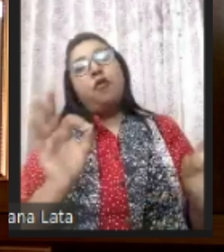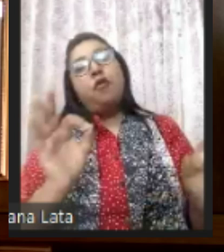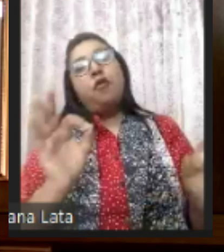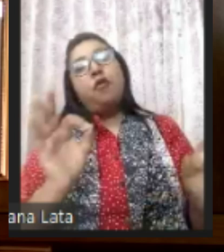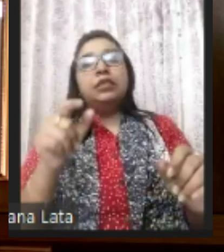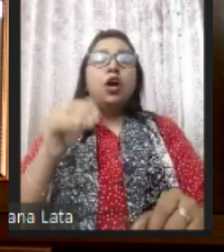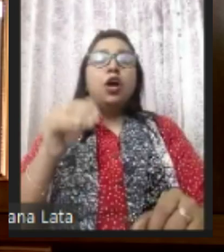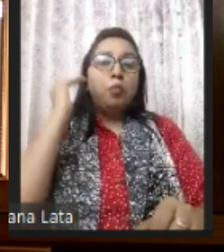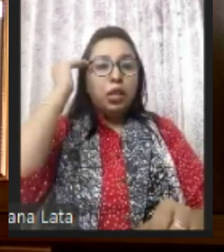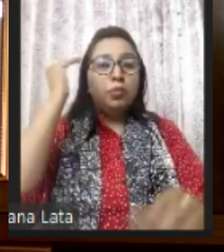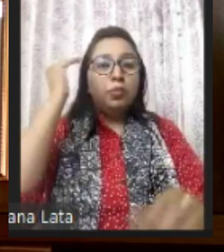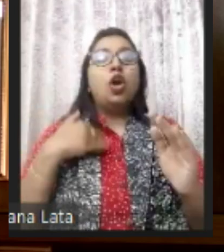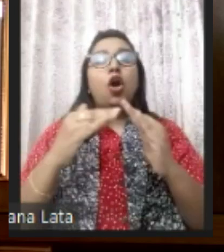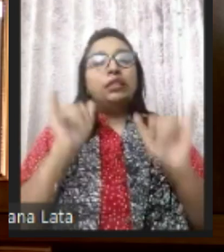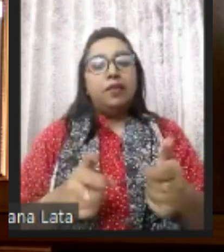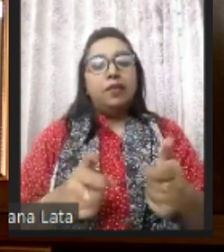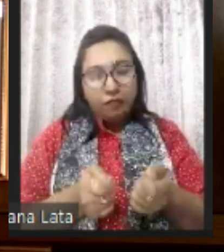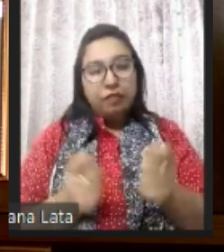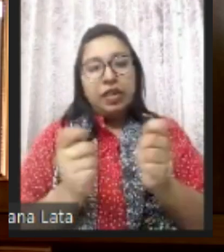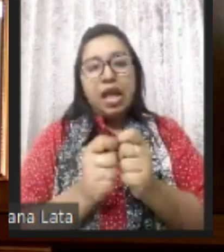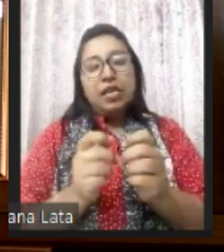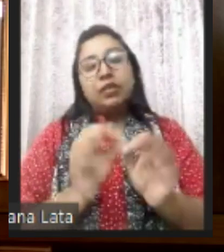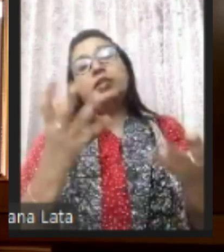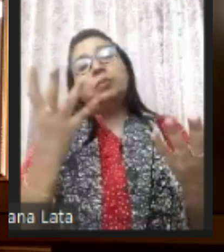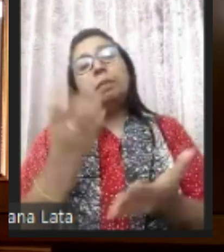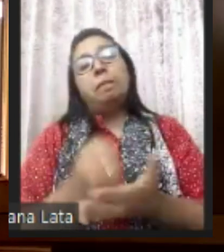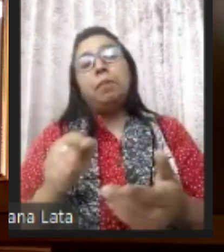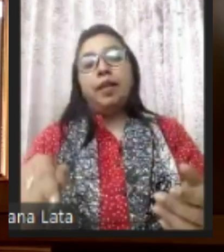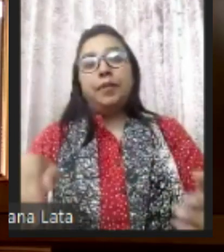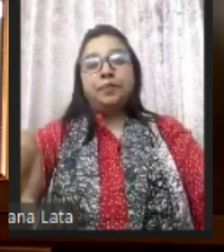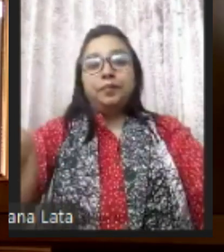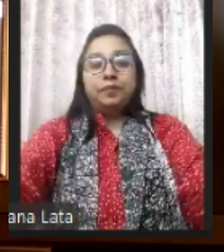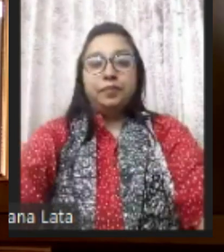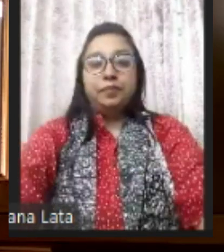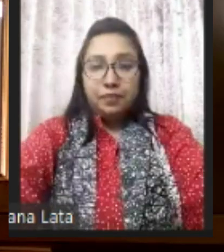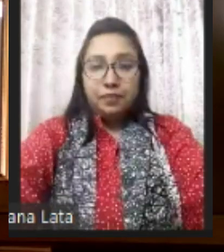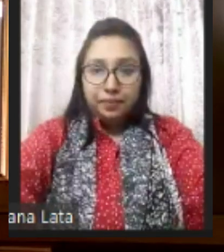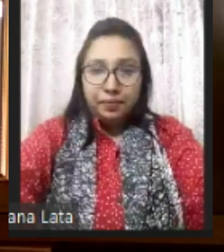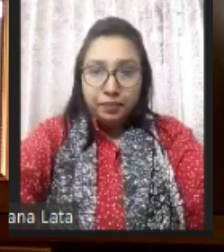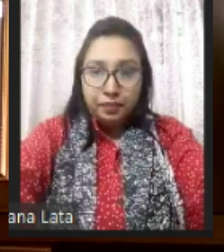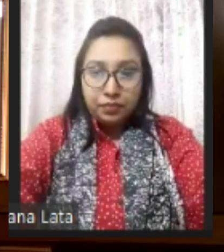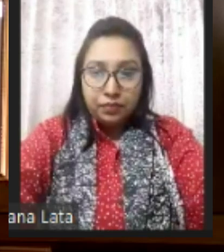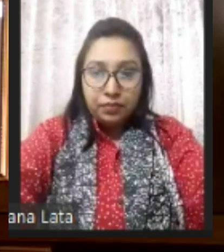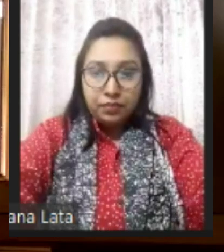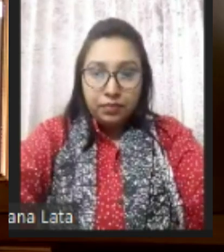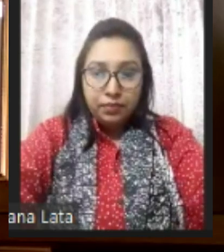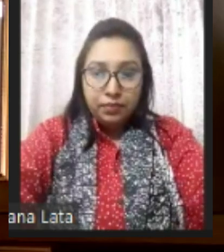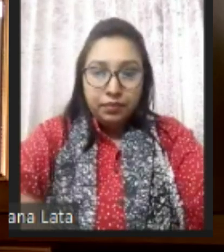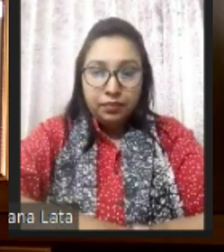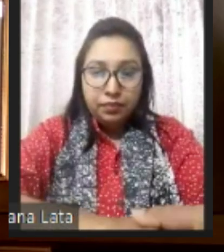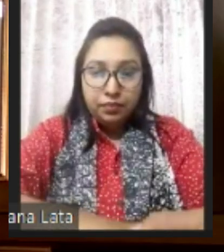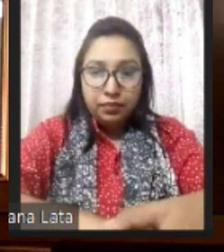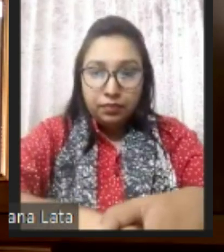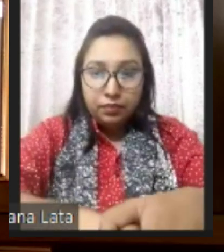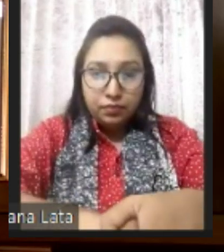increasing. In order to make this government and private website, mobile apps, and digital service accessible to